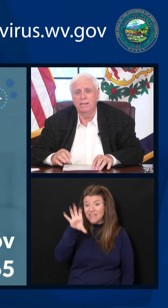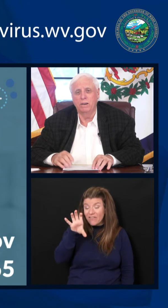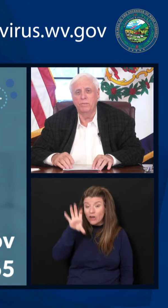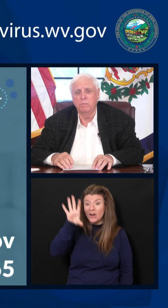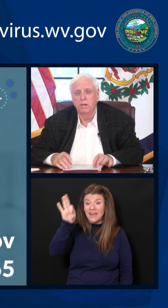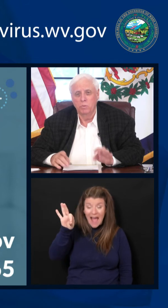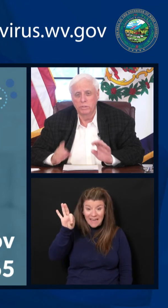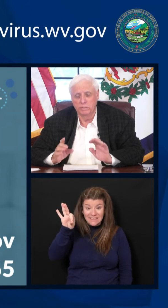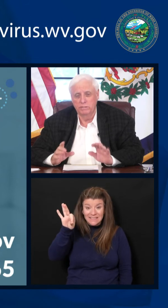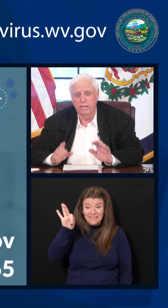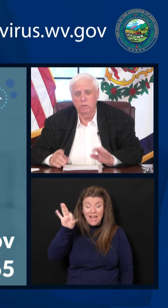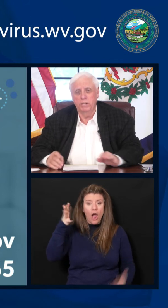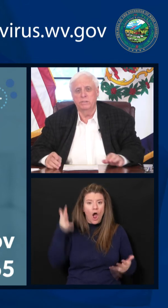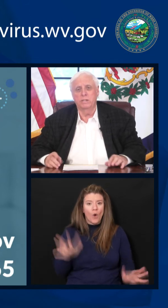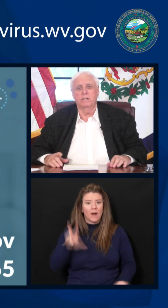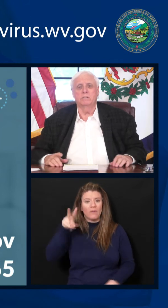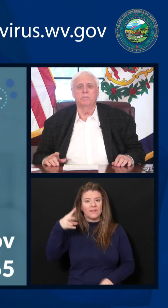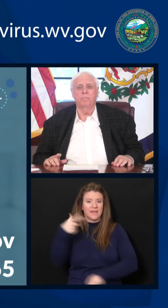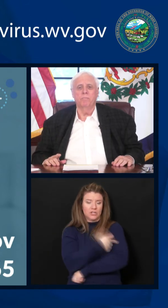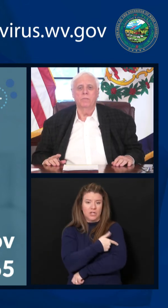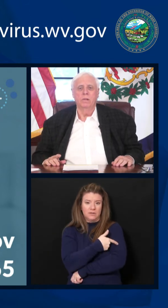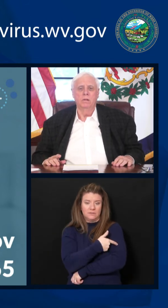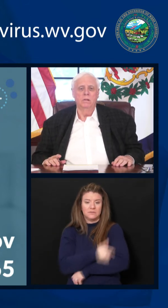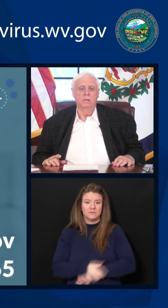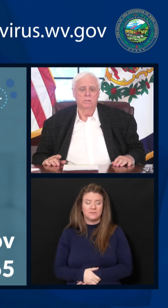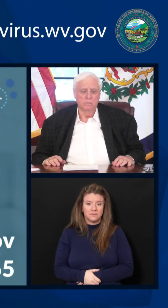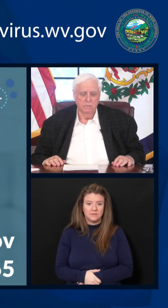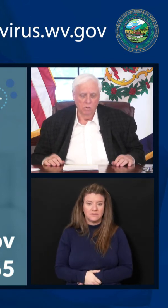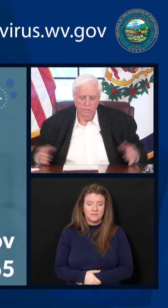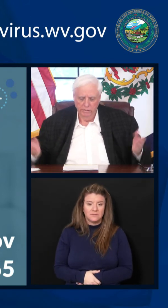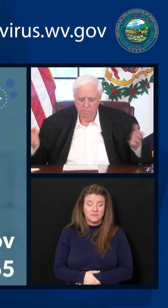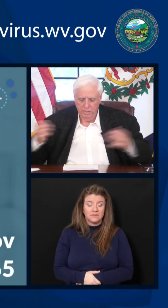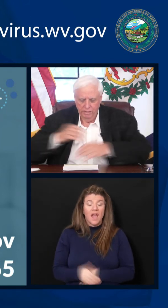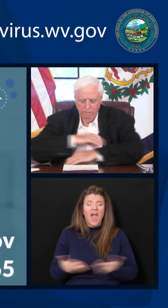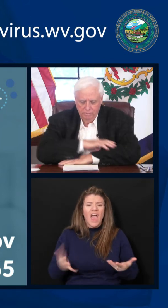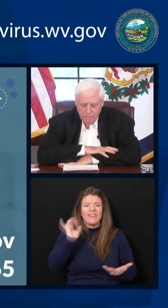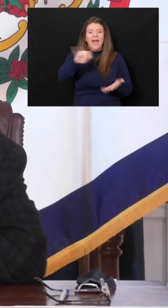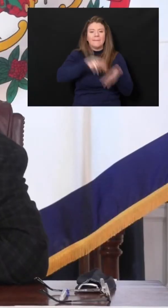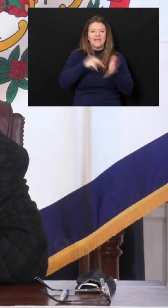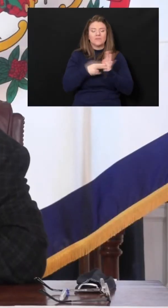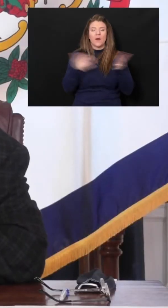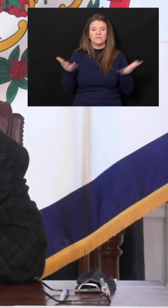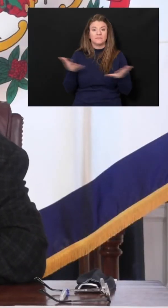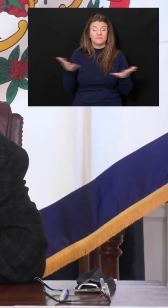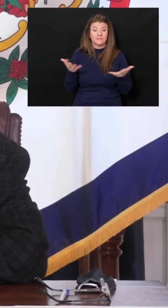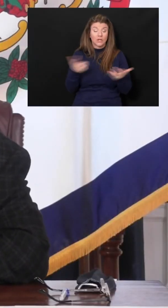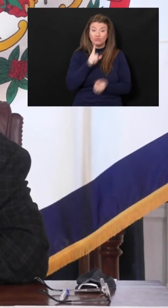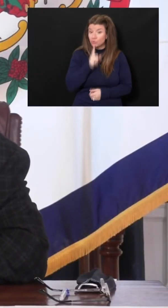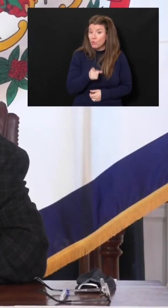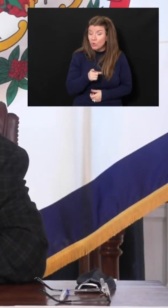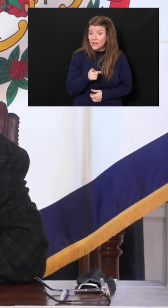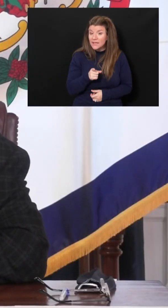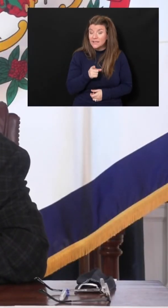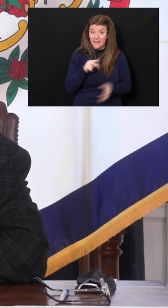69,709 of them with the second round shots. Now, what does that mean? Really and truly, we've